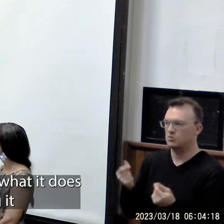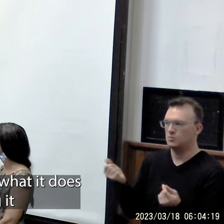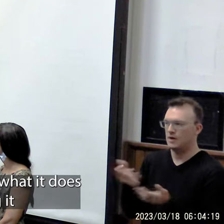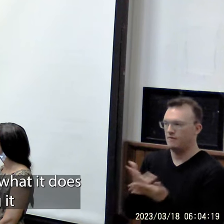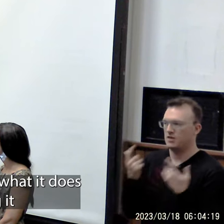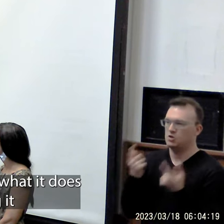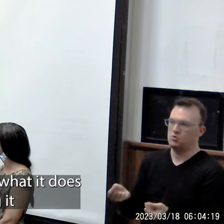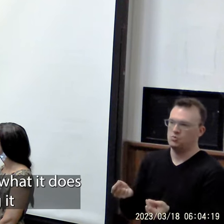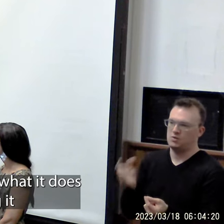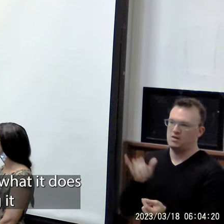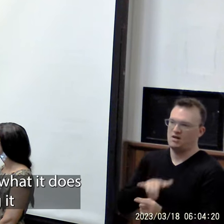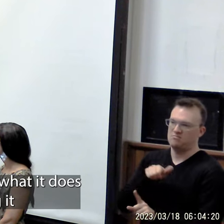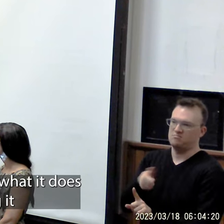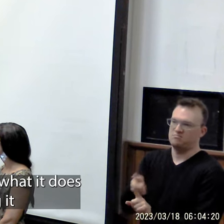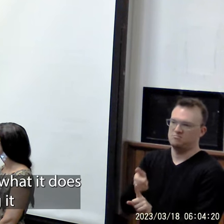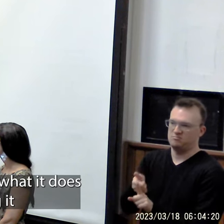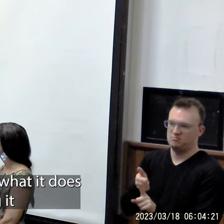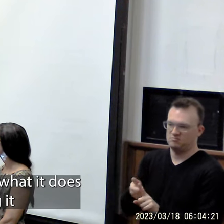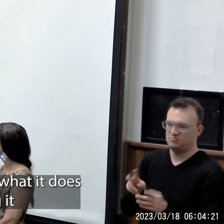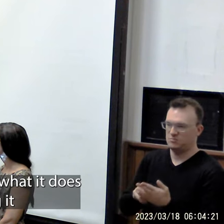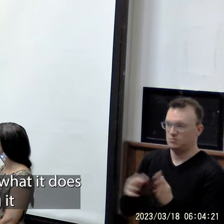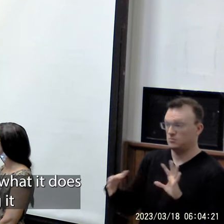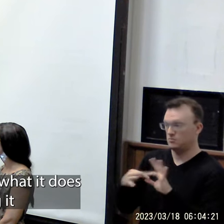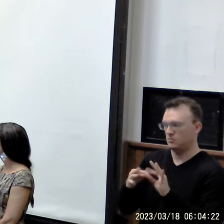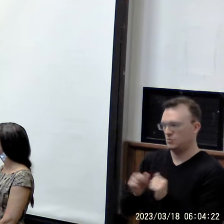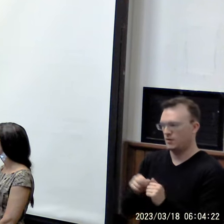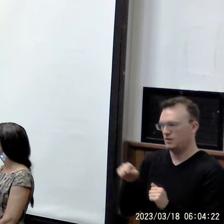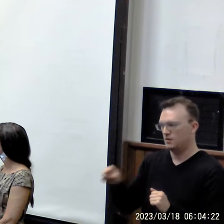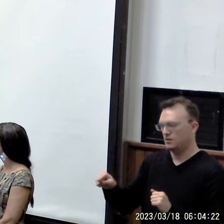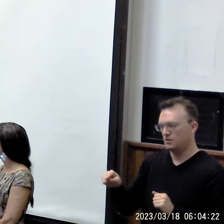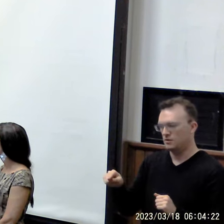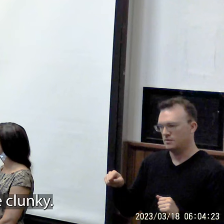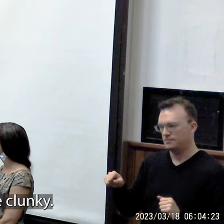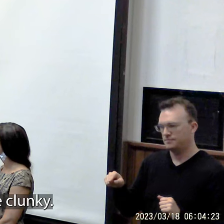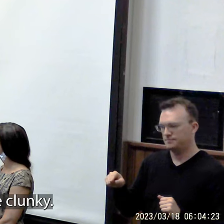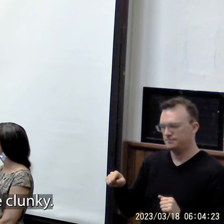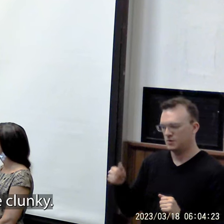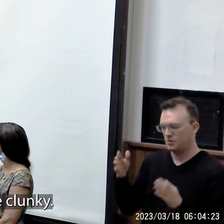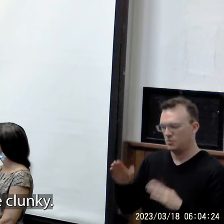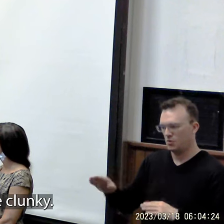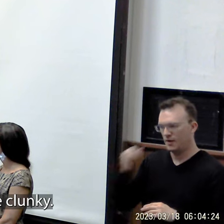does, and then there's a danger of attaching it to some of these